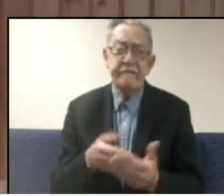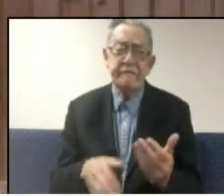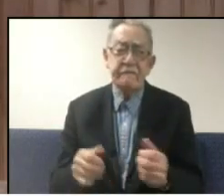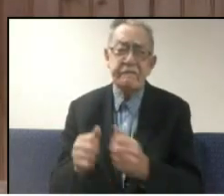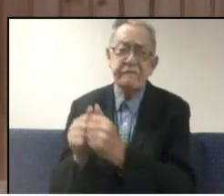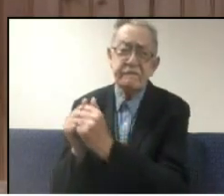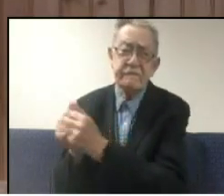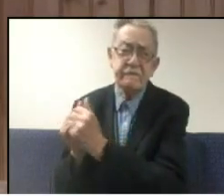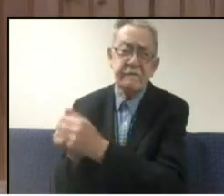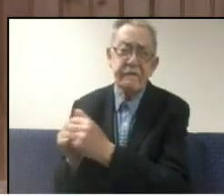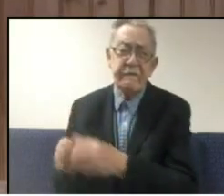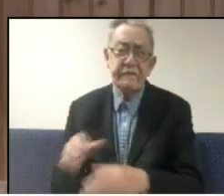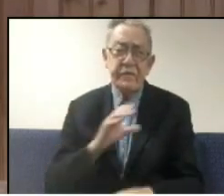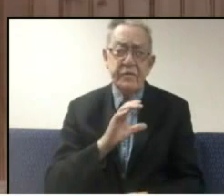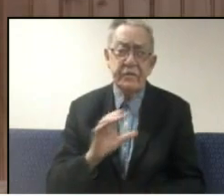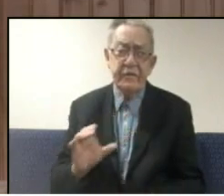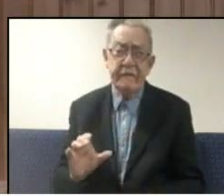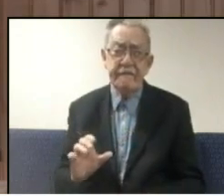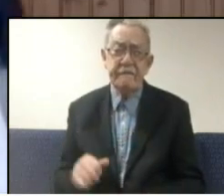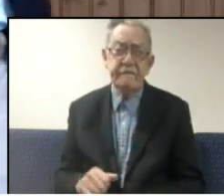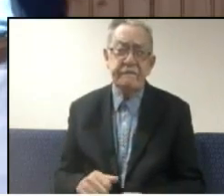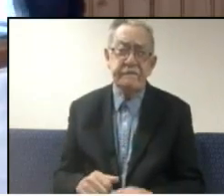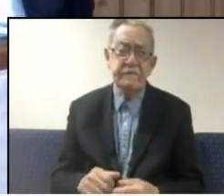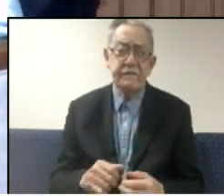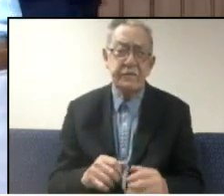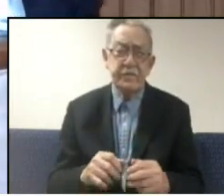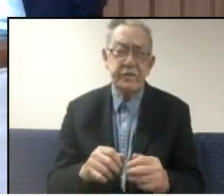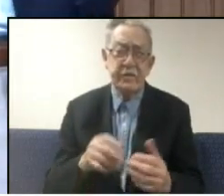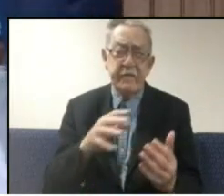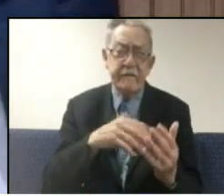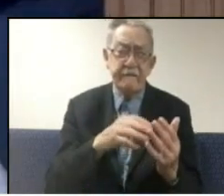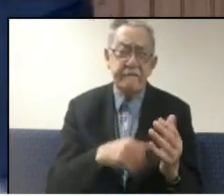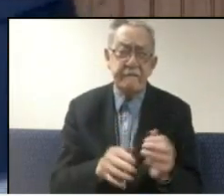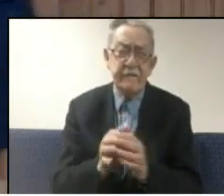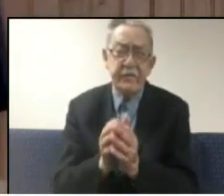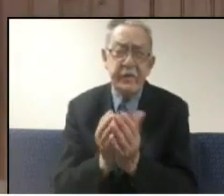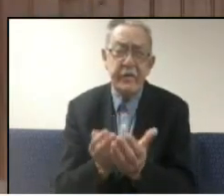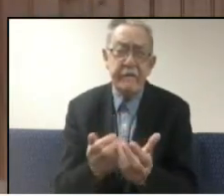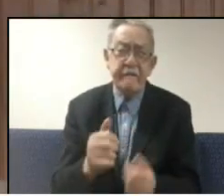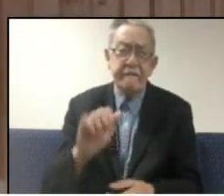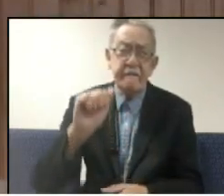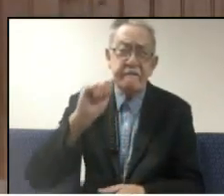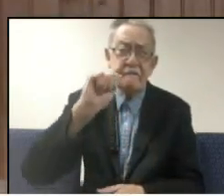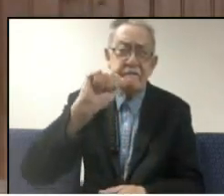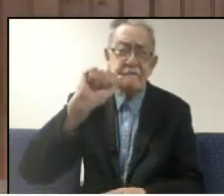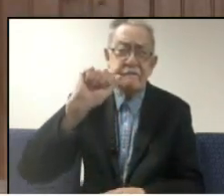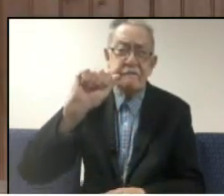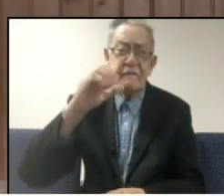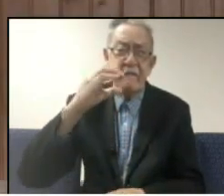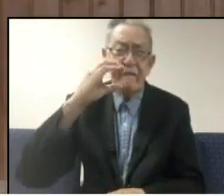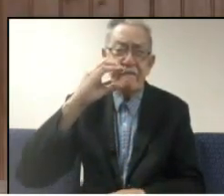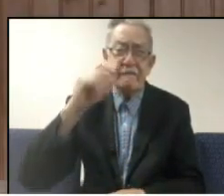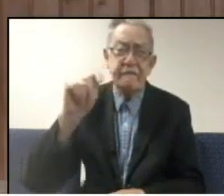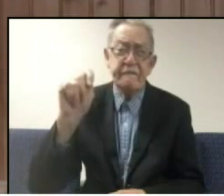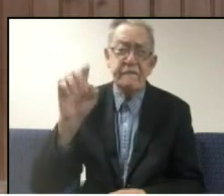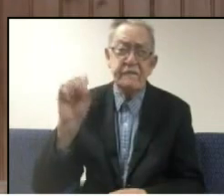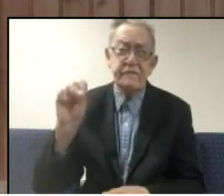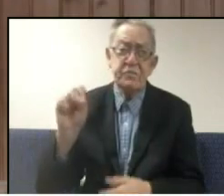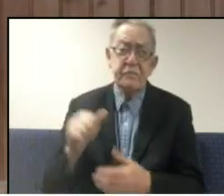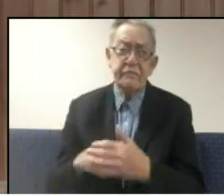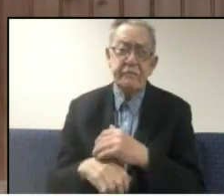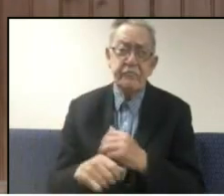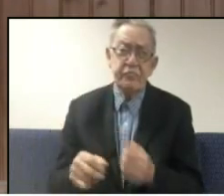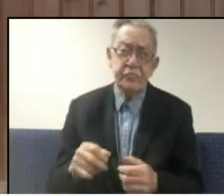Christ. We hear about this if you study in the book of Acts. That's how we're introduced to the Apostle Paul. He was one who stood by